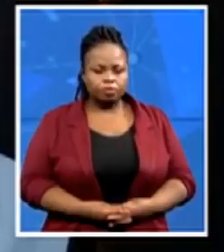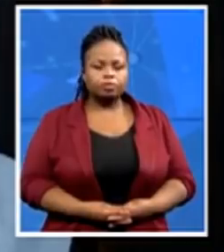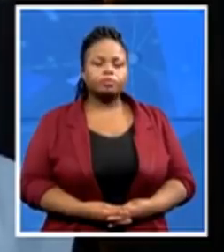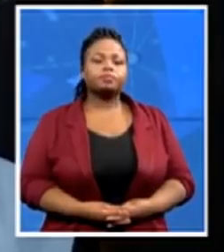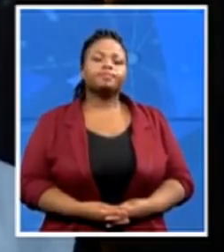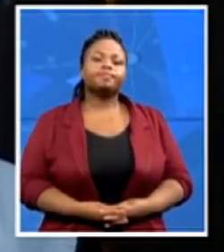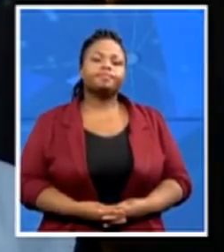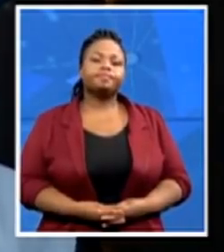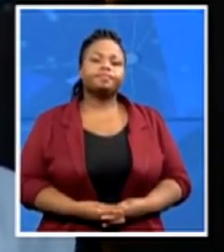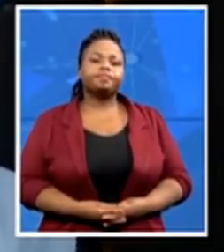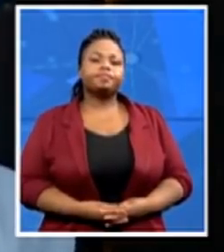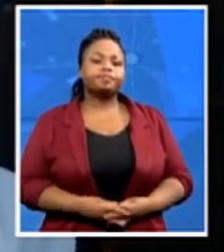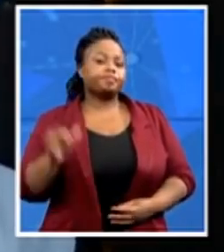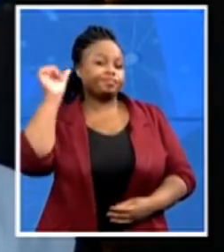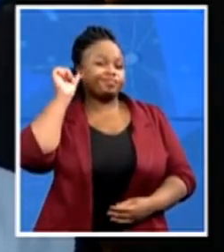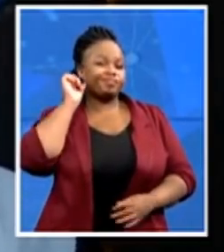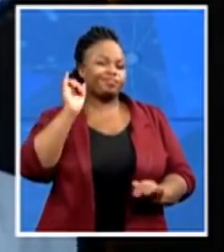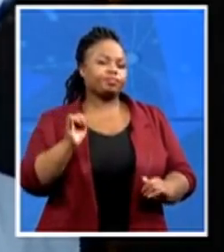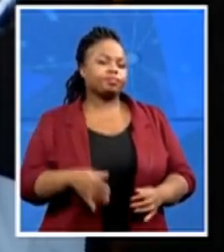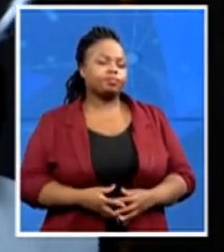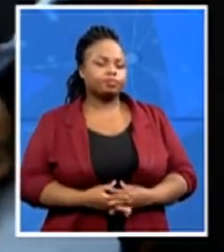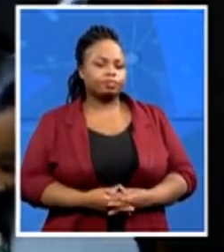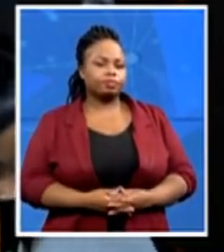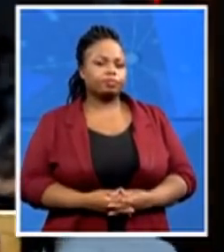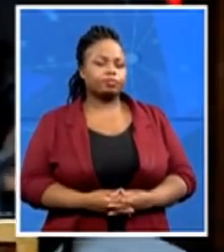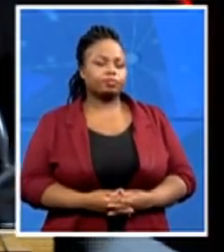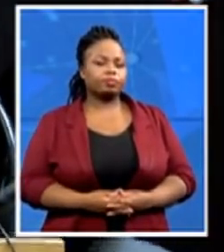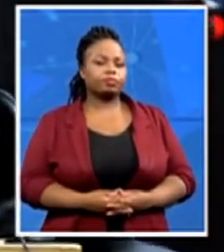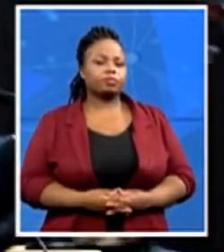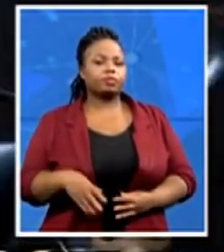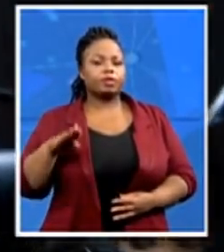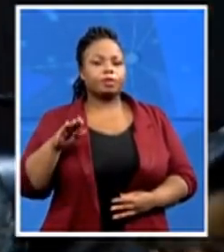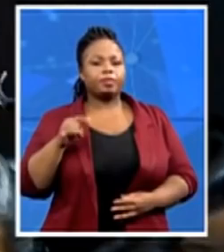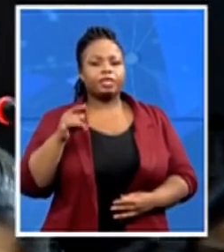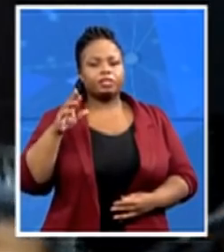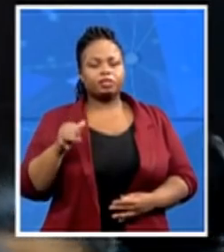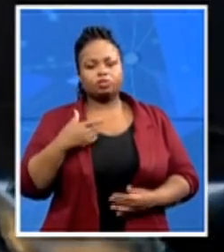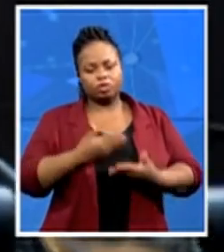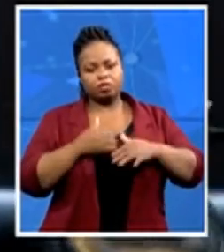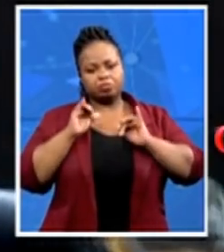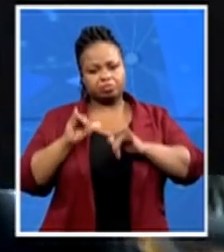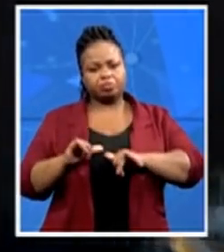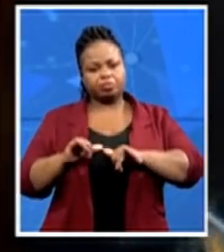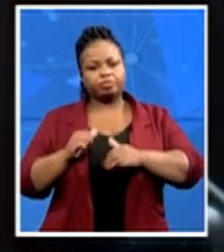Mr. Thabethe, you may remain seated for now. I'm going to proceed with the judgment.